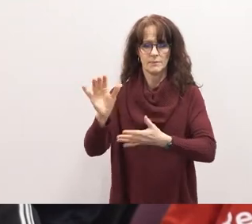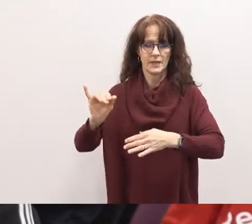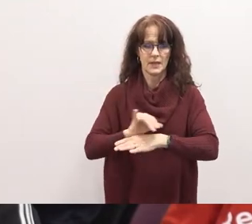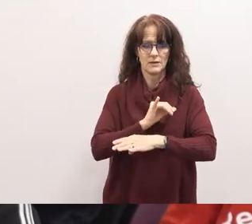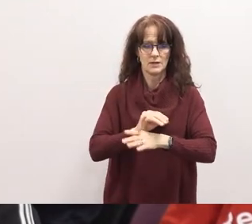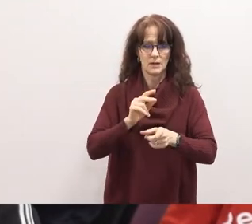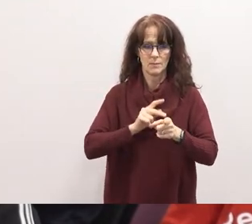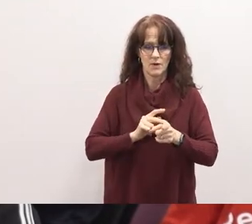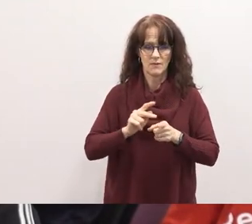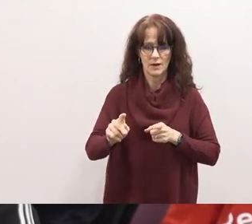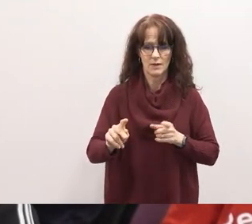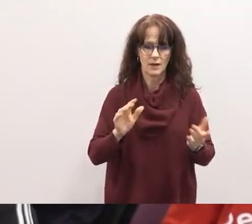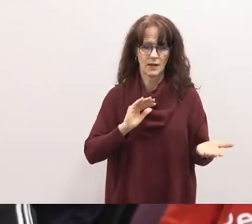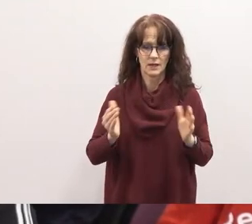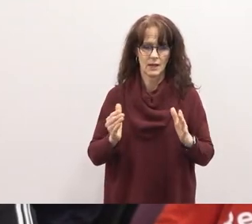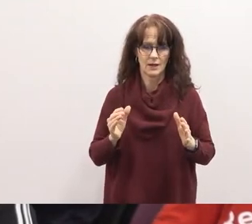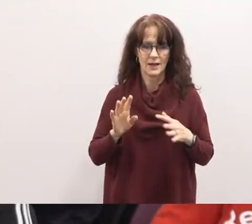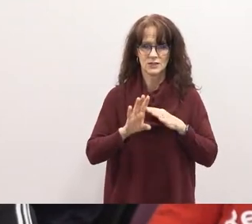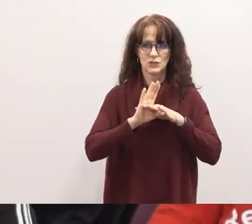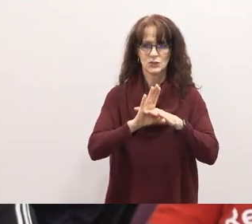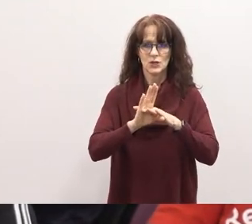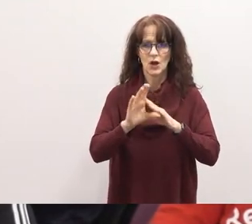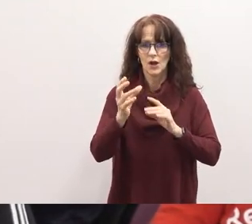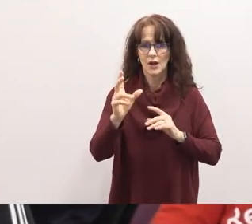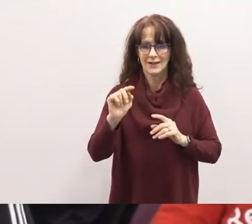professionals. It's kind of like Shark Tank.